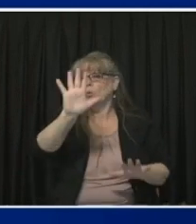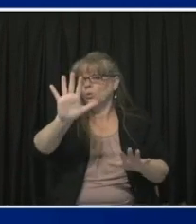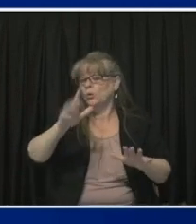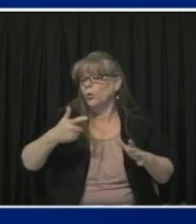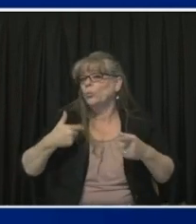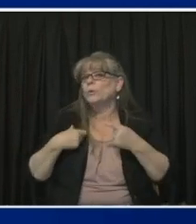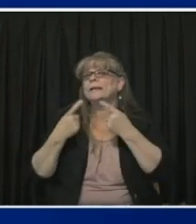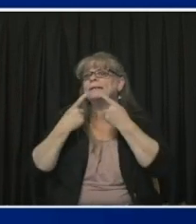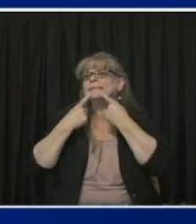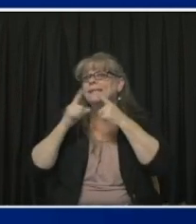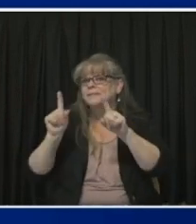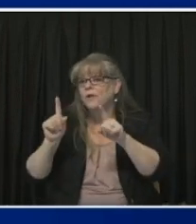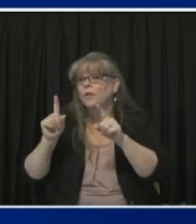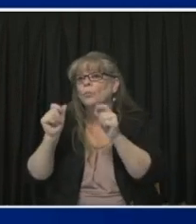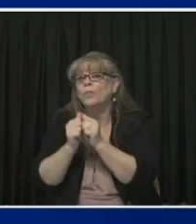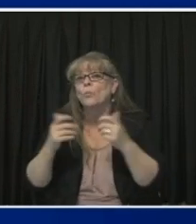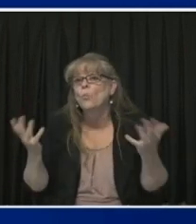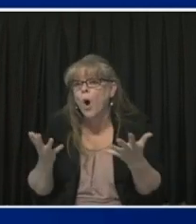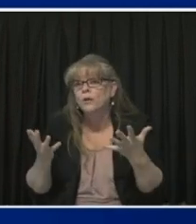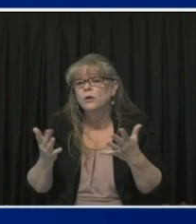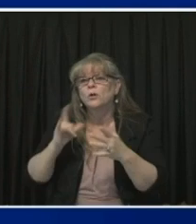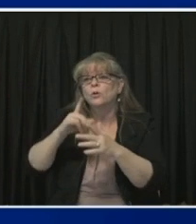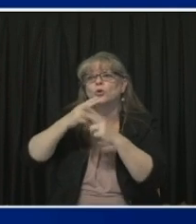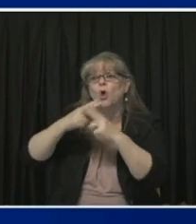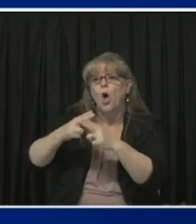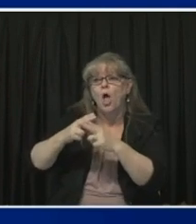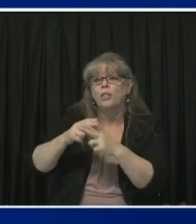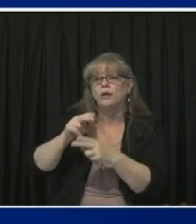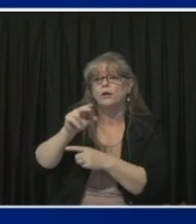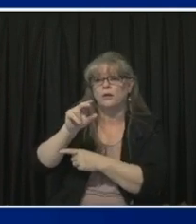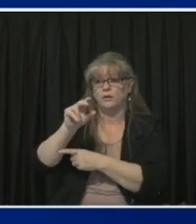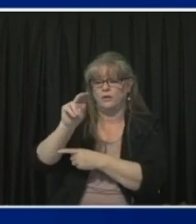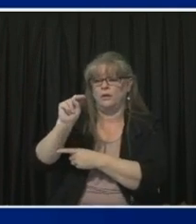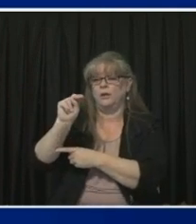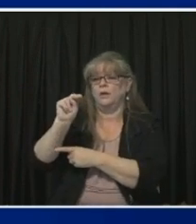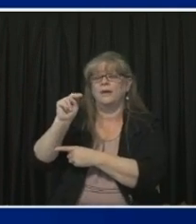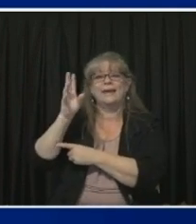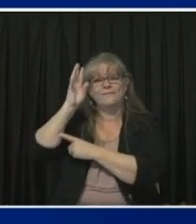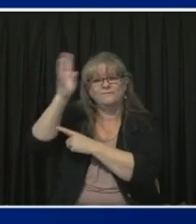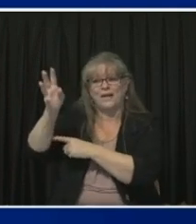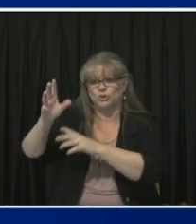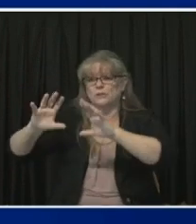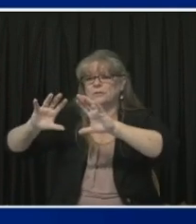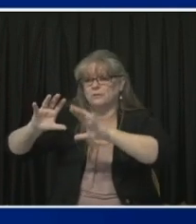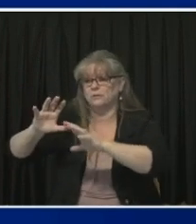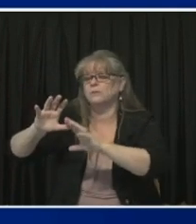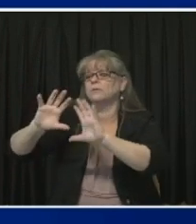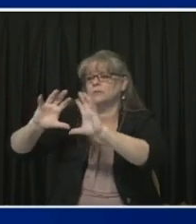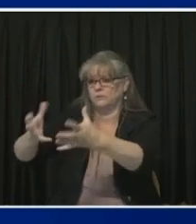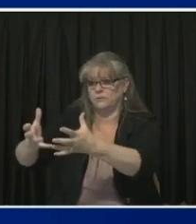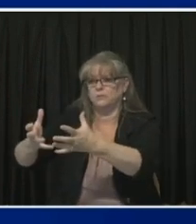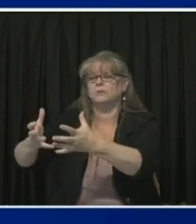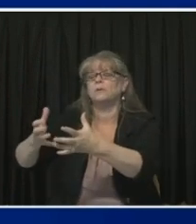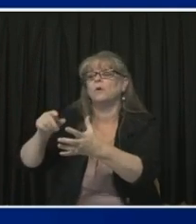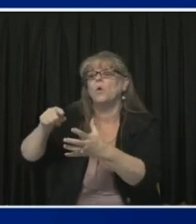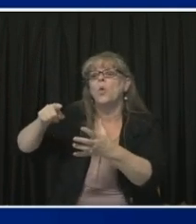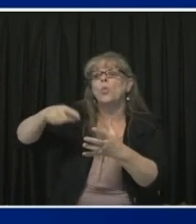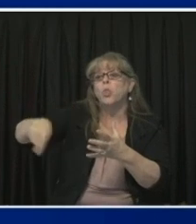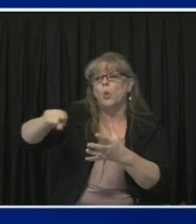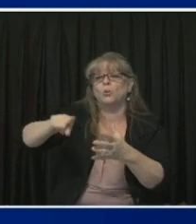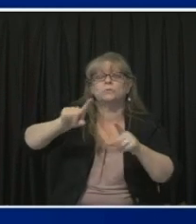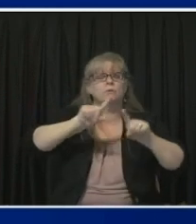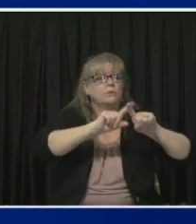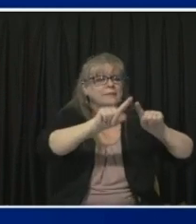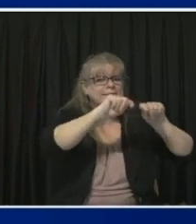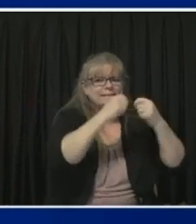the Innovation Group, the Emergency Operations Center, our very flexible team of folks that we've brought in from the private and